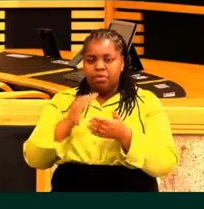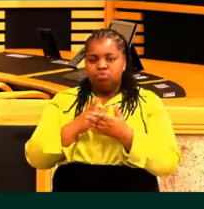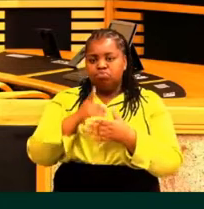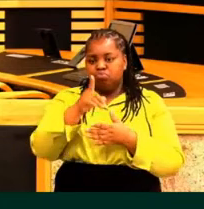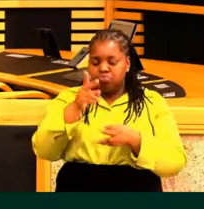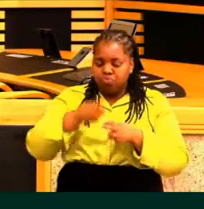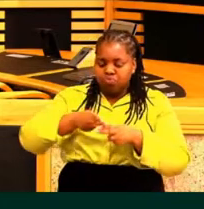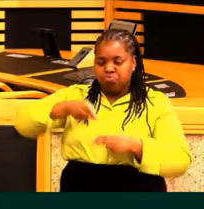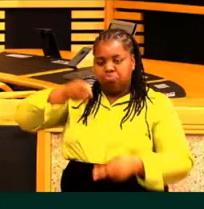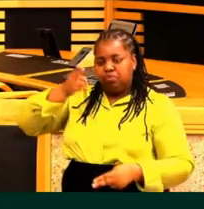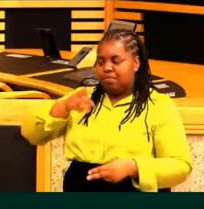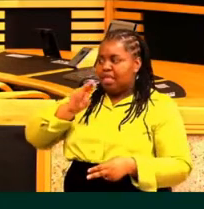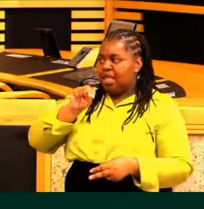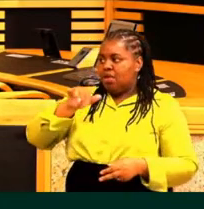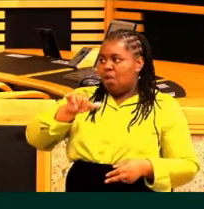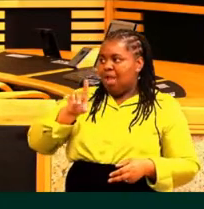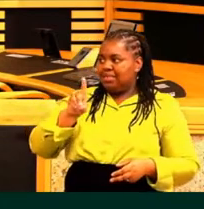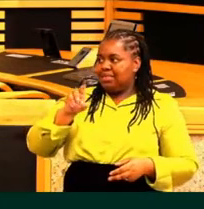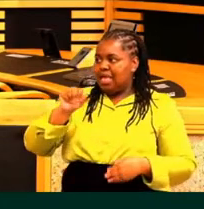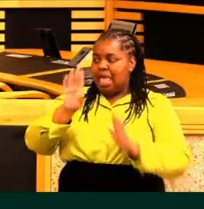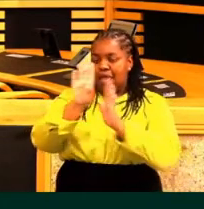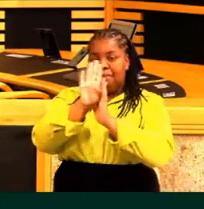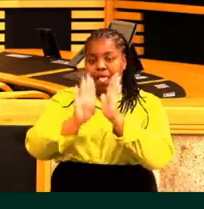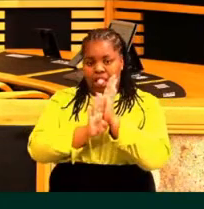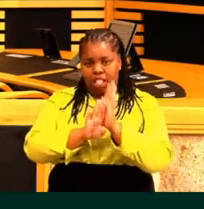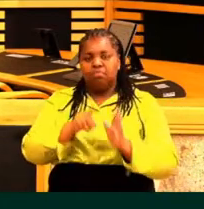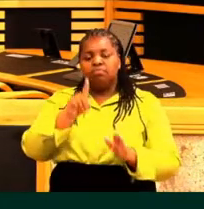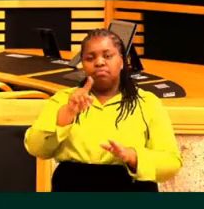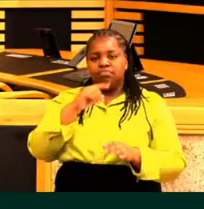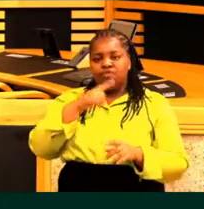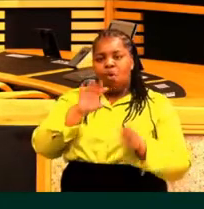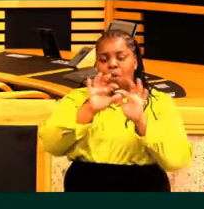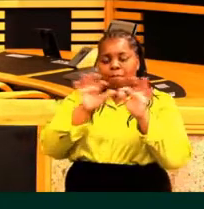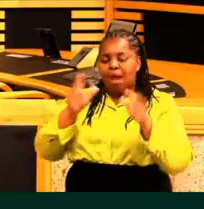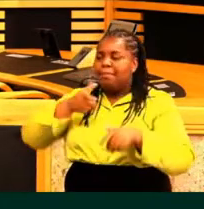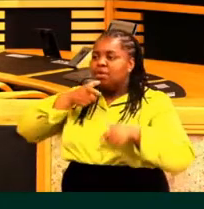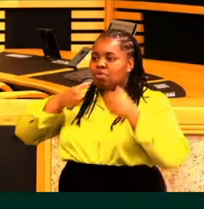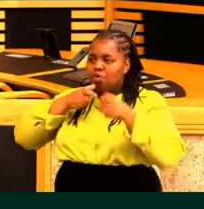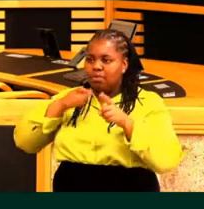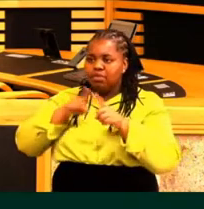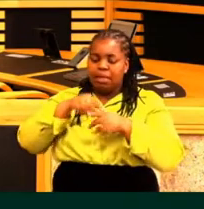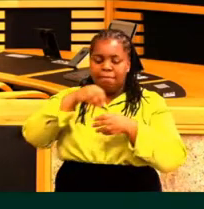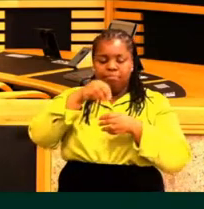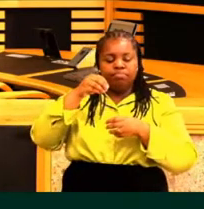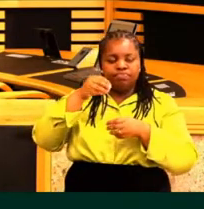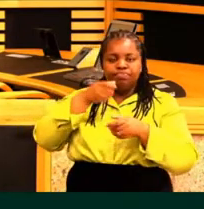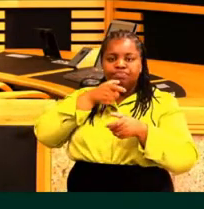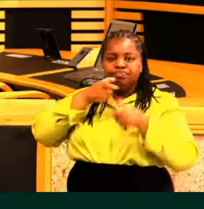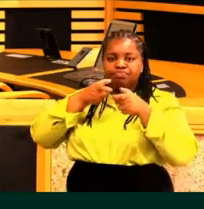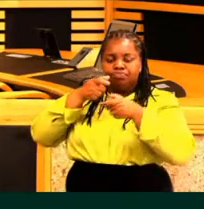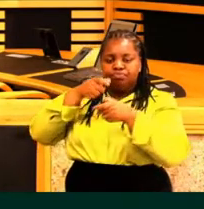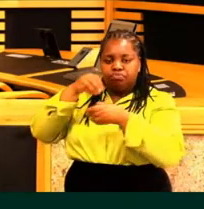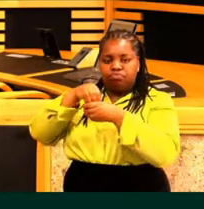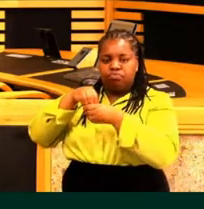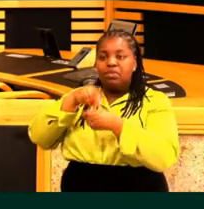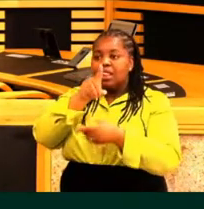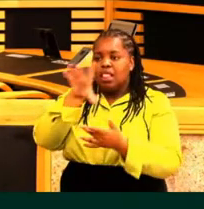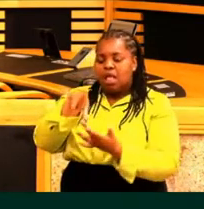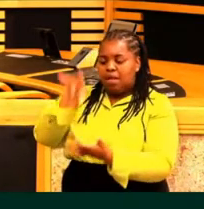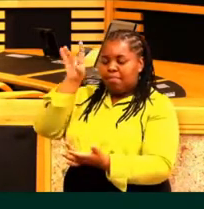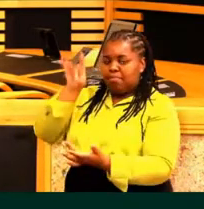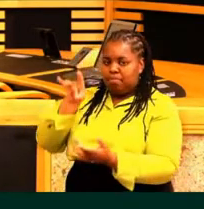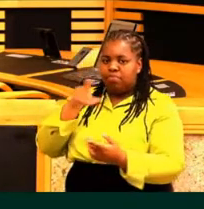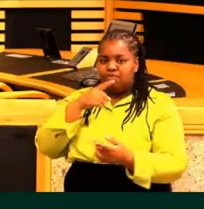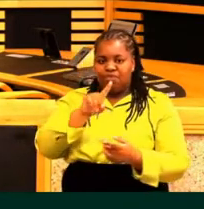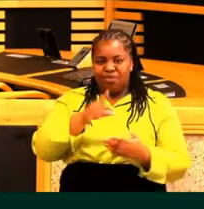and finalize the nyda bill based on public comments and inputs he was appointed by male